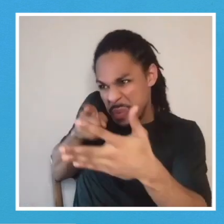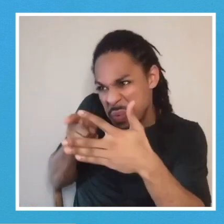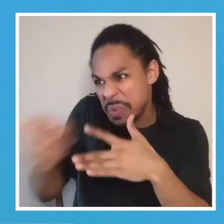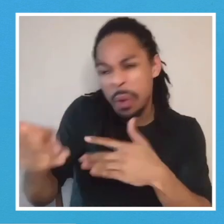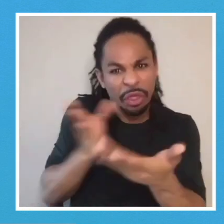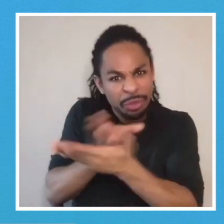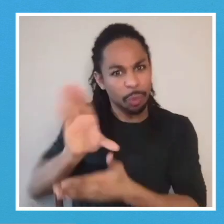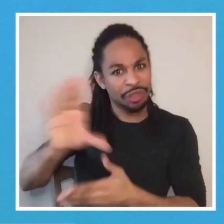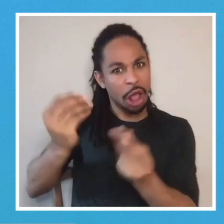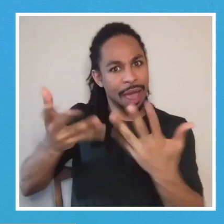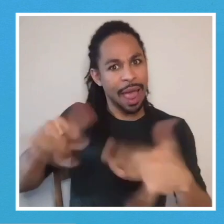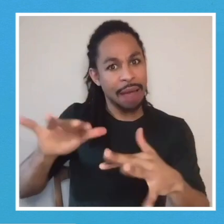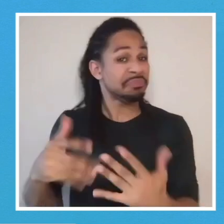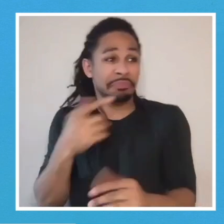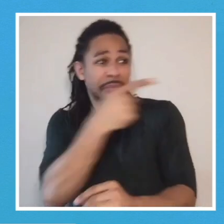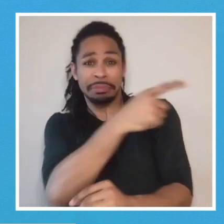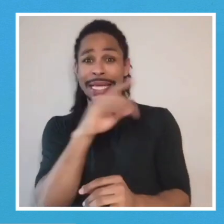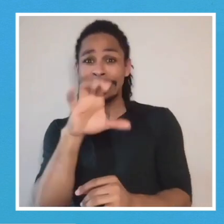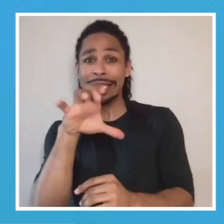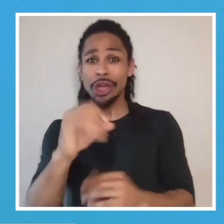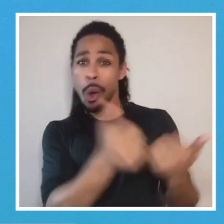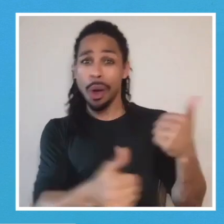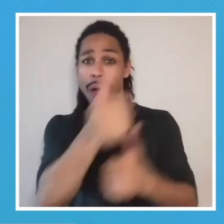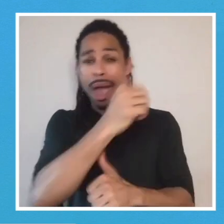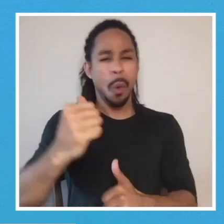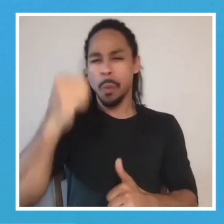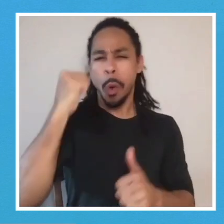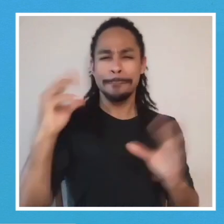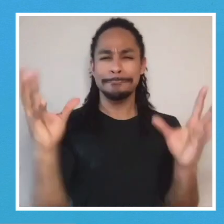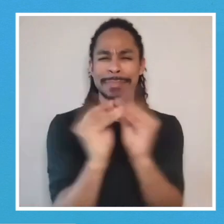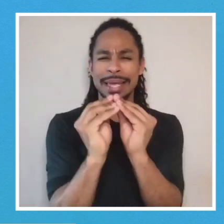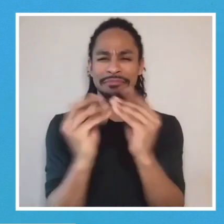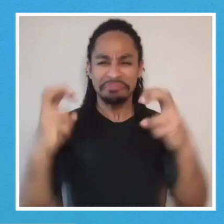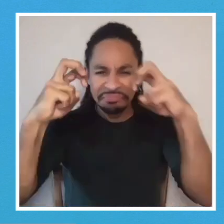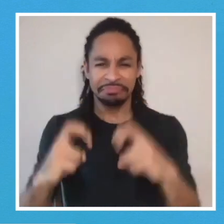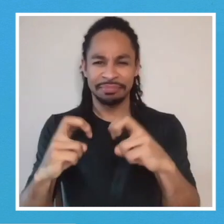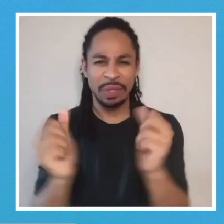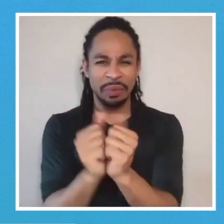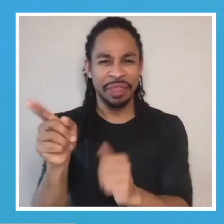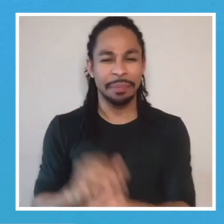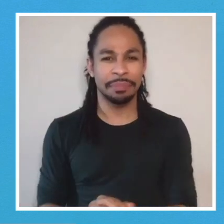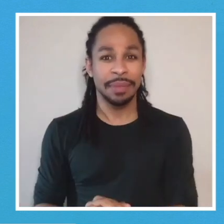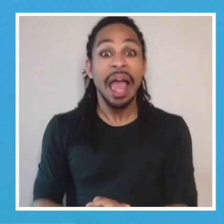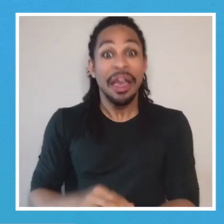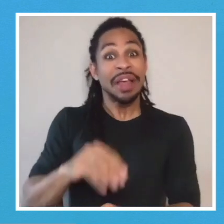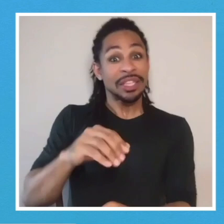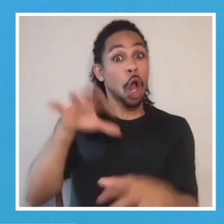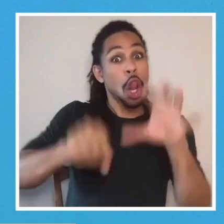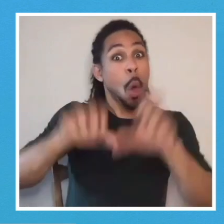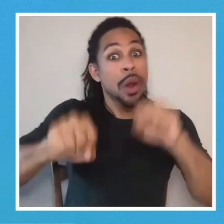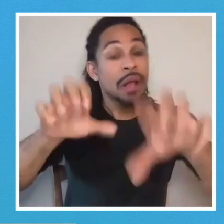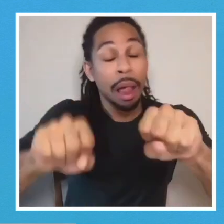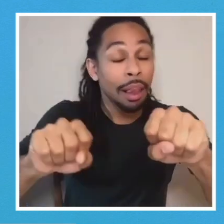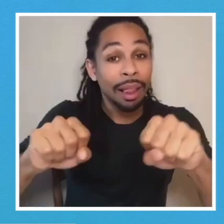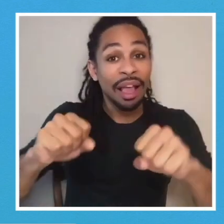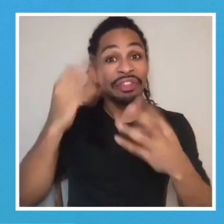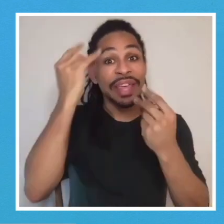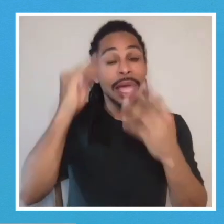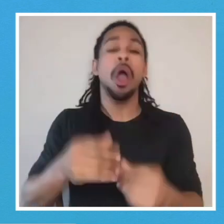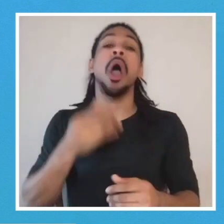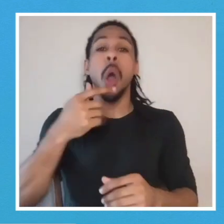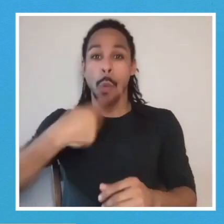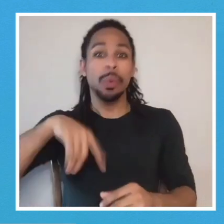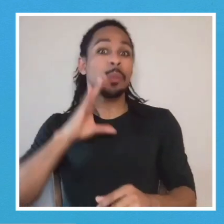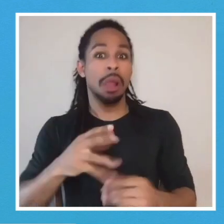And it's this colonial thinking of, if the native, we'll consult, we'll listen to the native people unless they